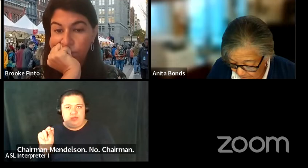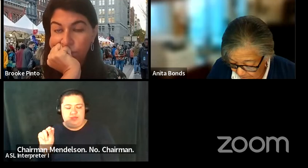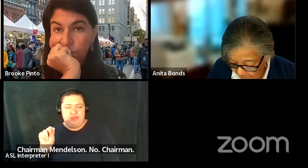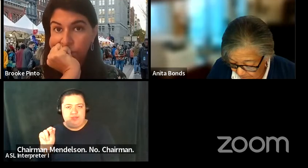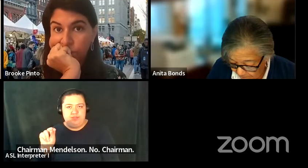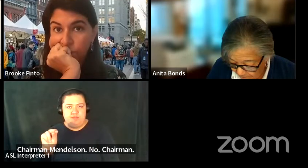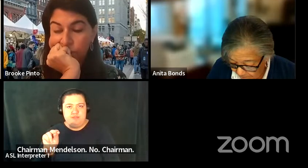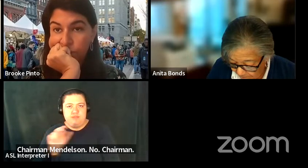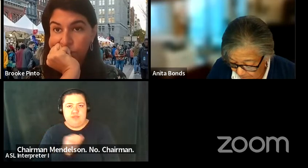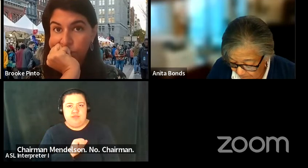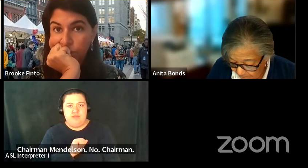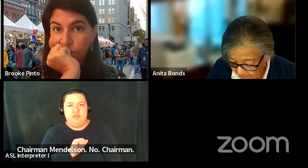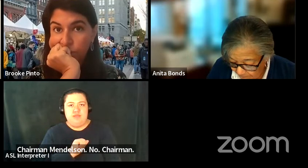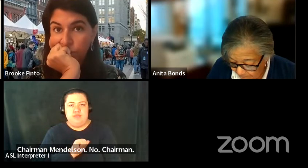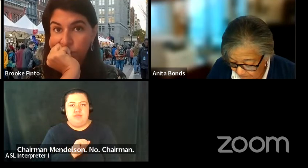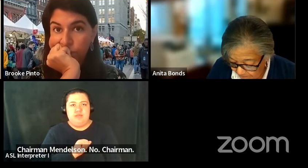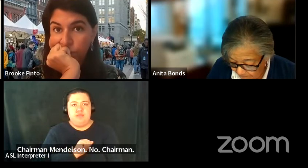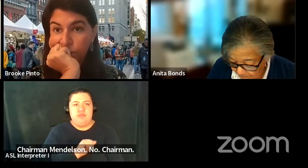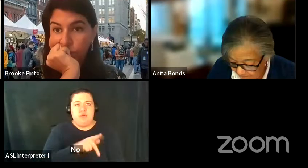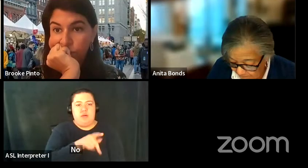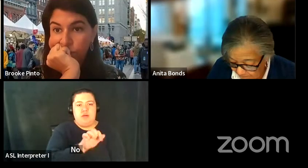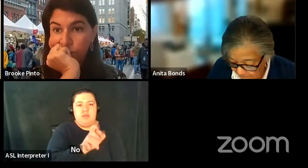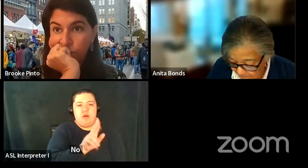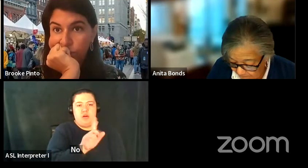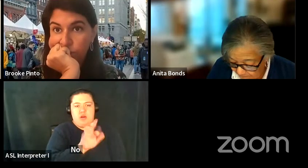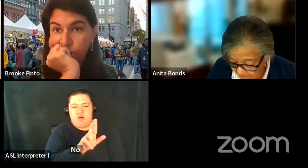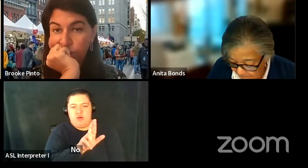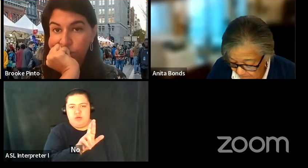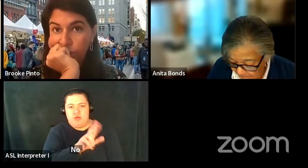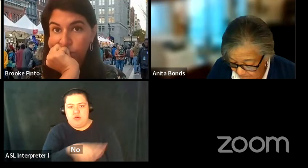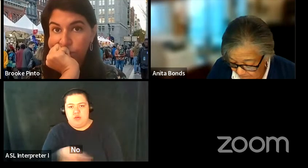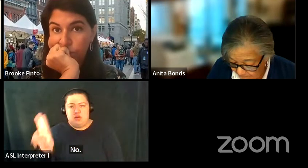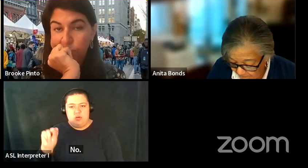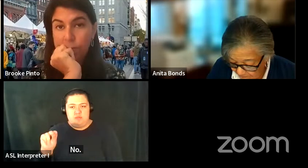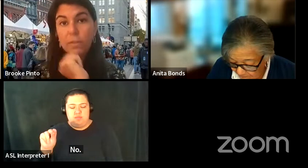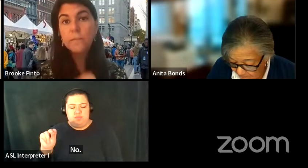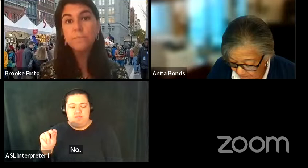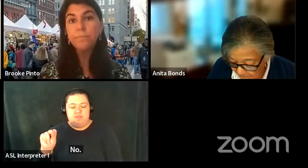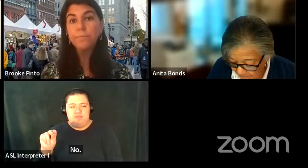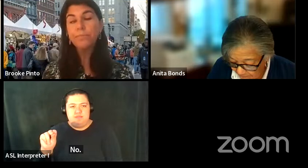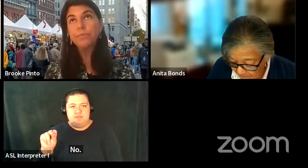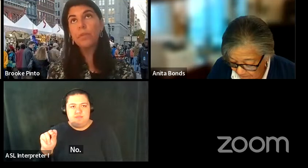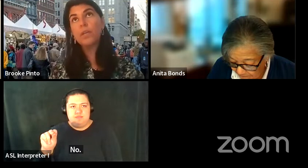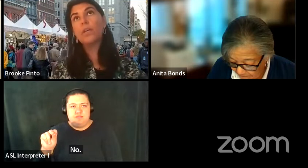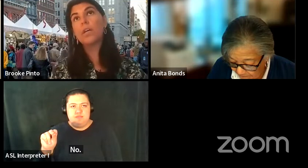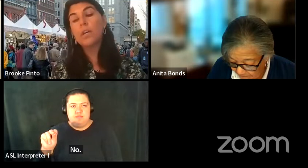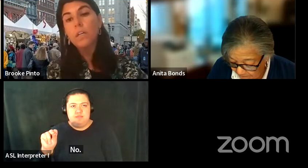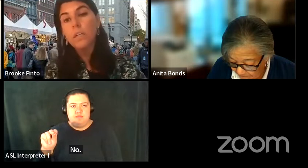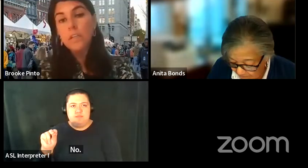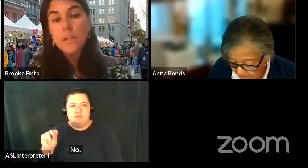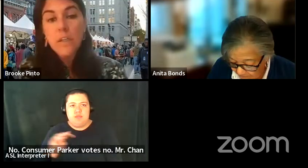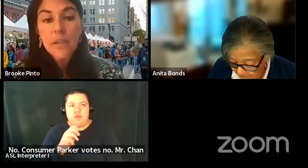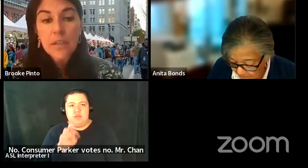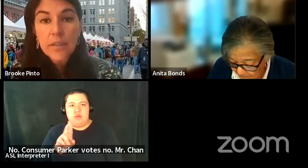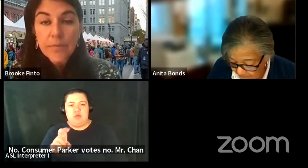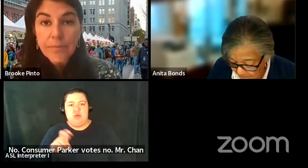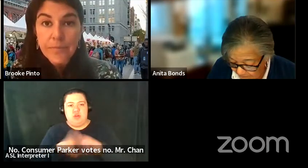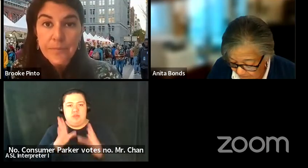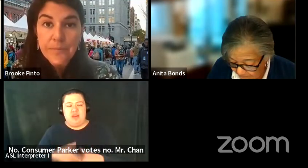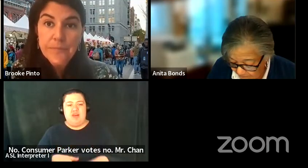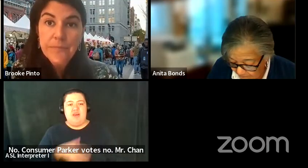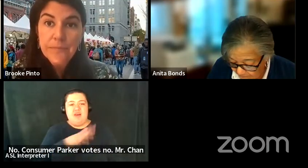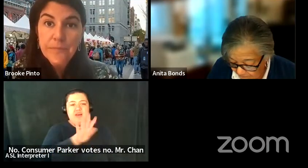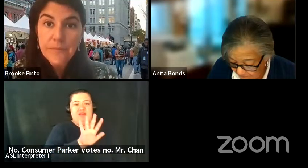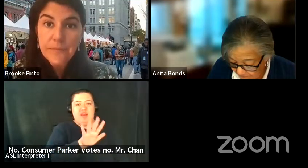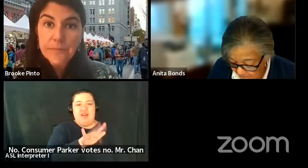Councilmember Nadeau votes no. Councilmember Parker. No. Councilmember Parker votes no. Mr. Chairman, there are 5 yeses